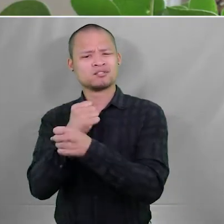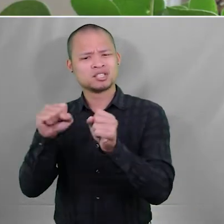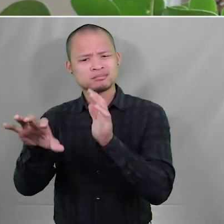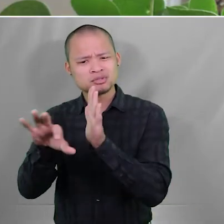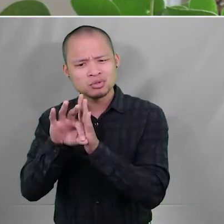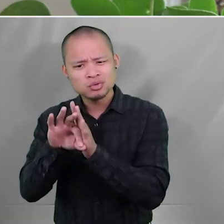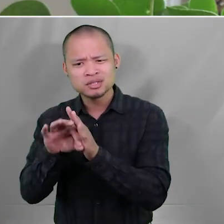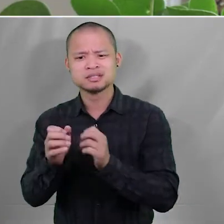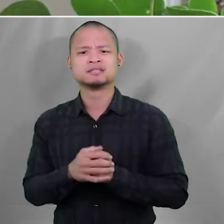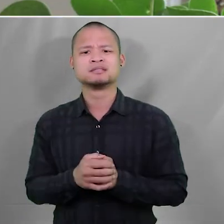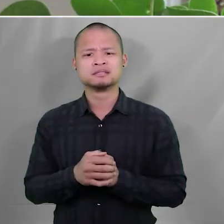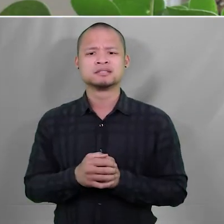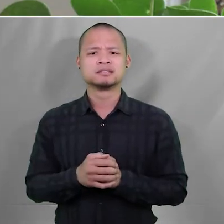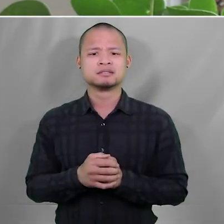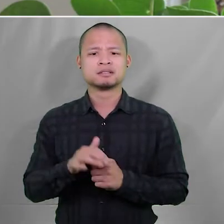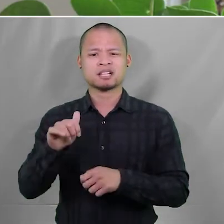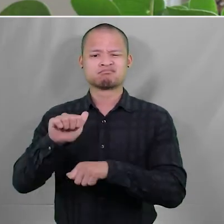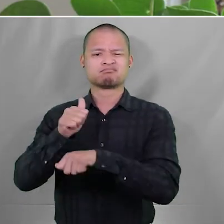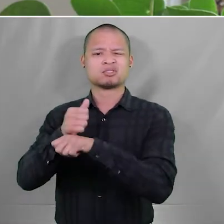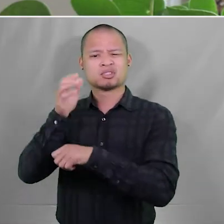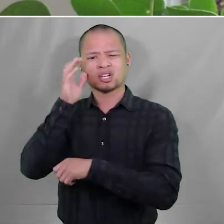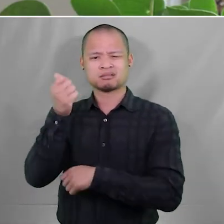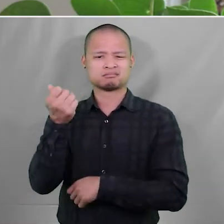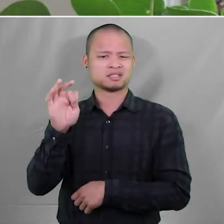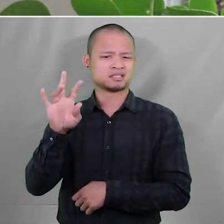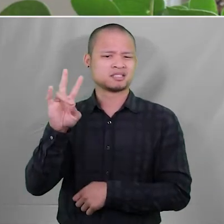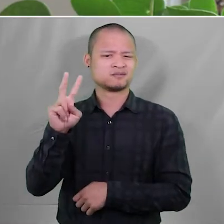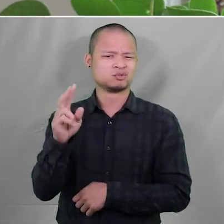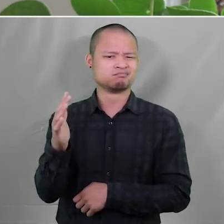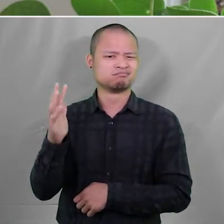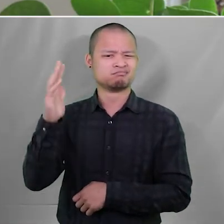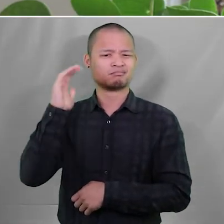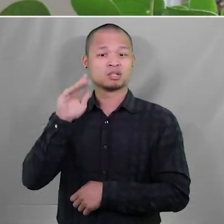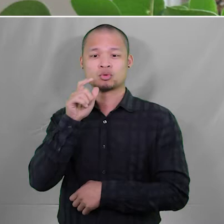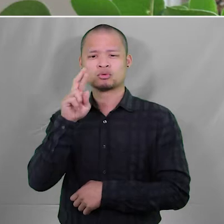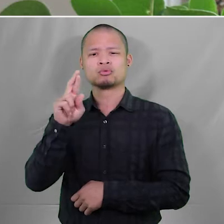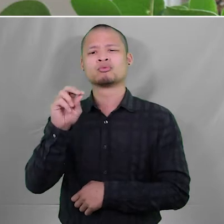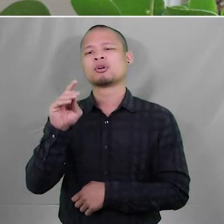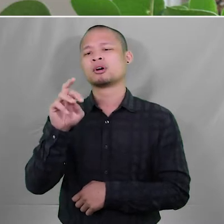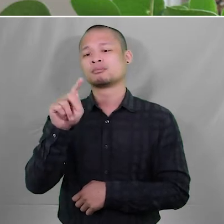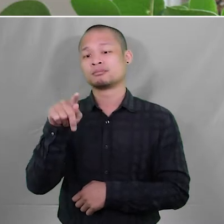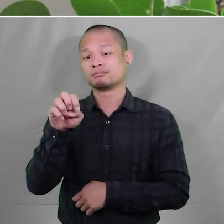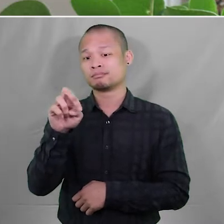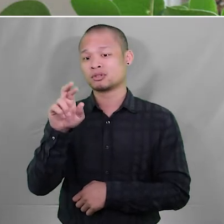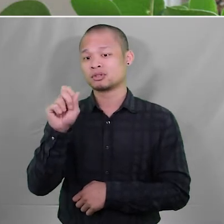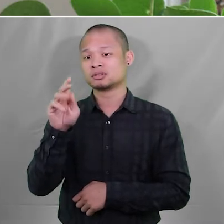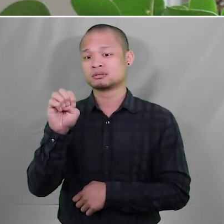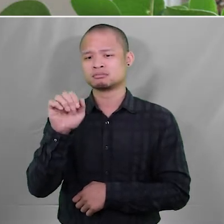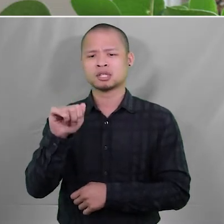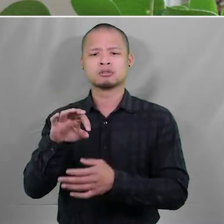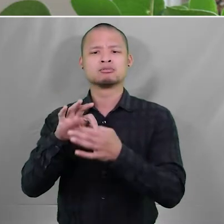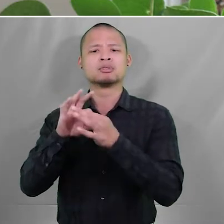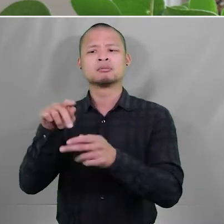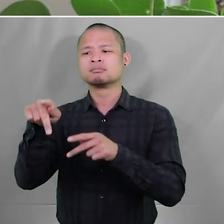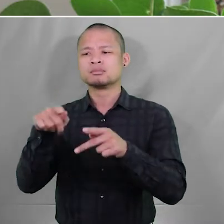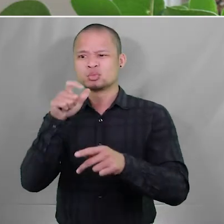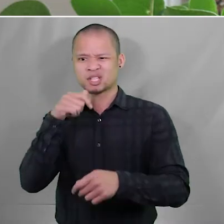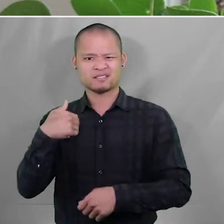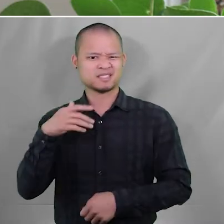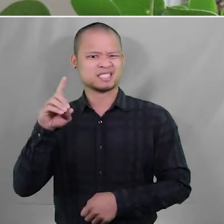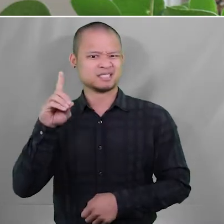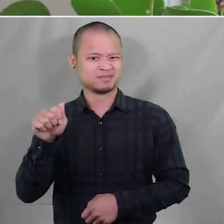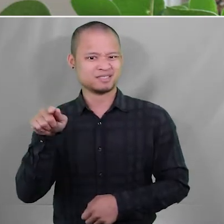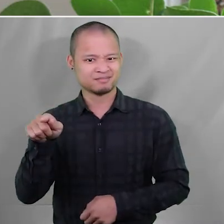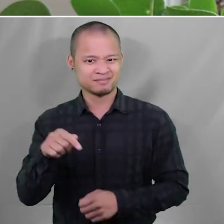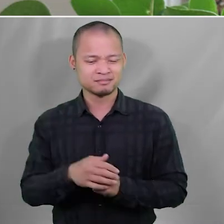freedom of choice. And it was first coined in 1972 by Robert Persk in relation to people living with